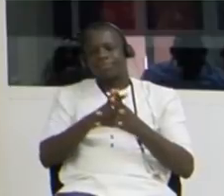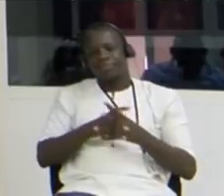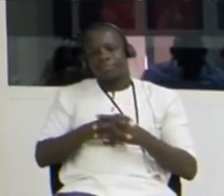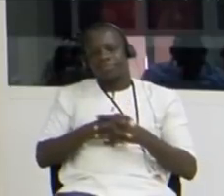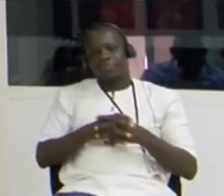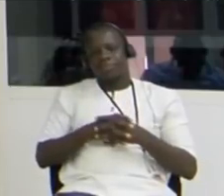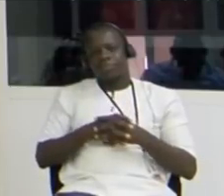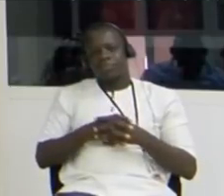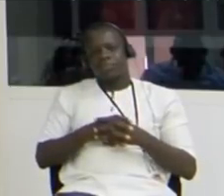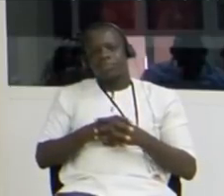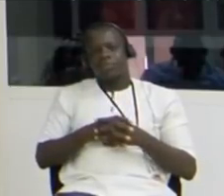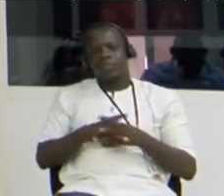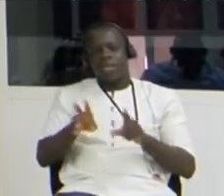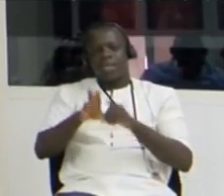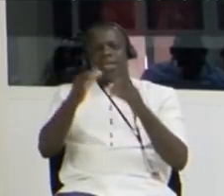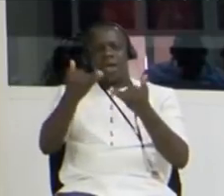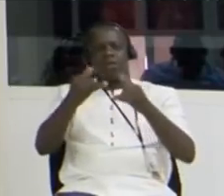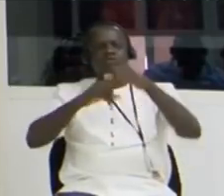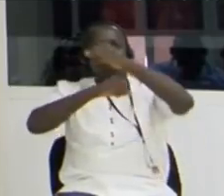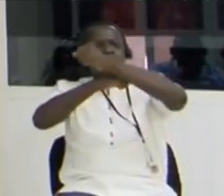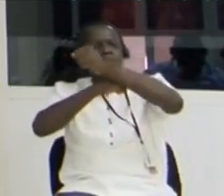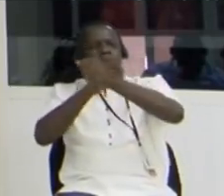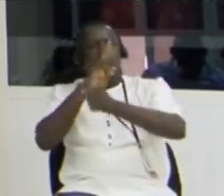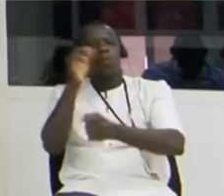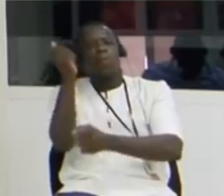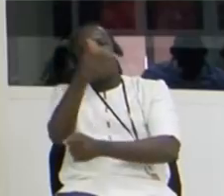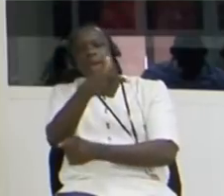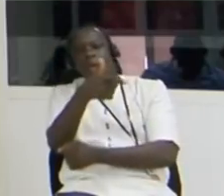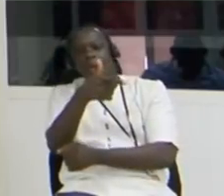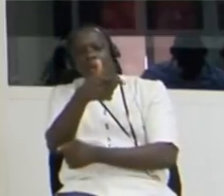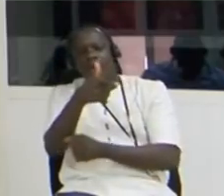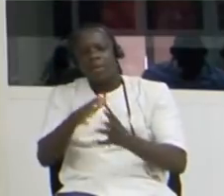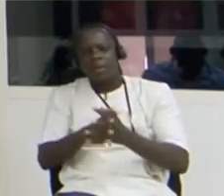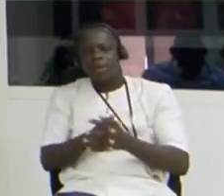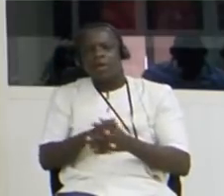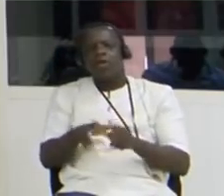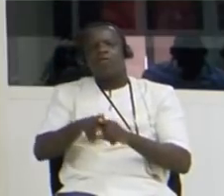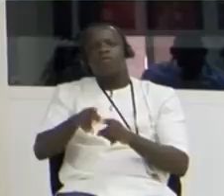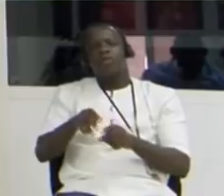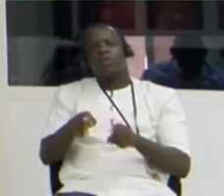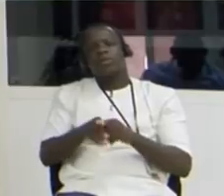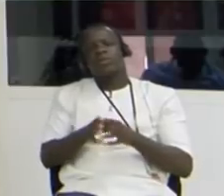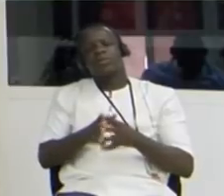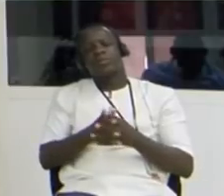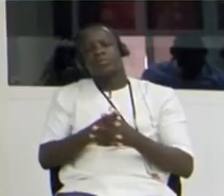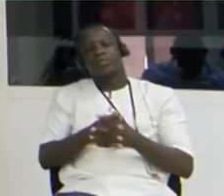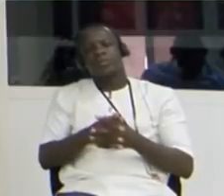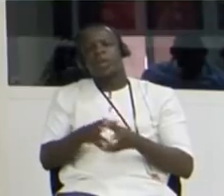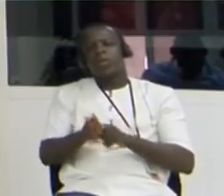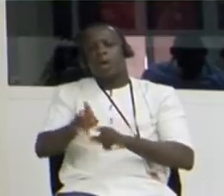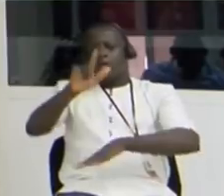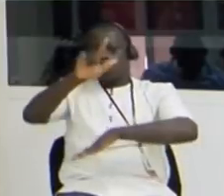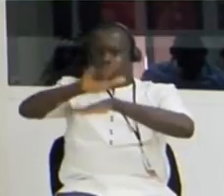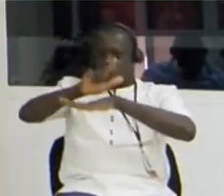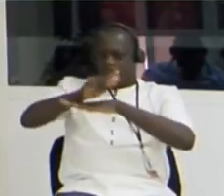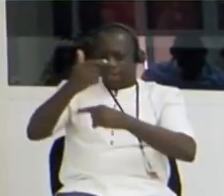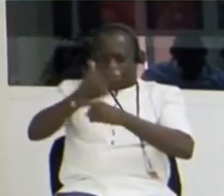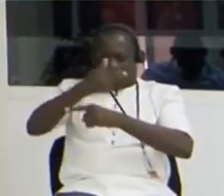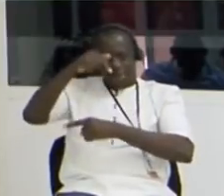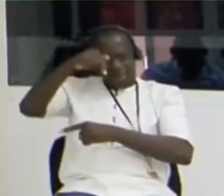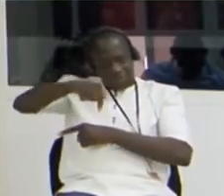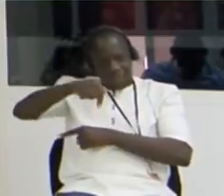And who financed the scholarships? For the one outside, locally overseas? as well as outside.